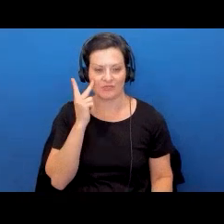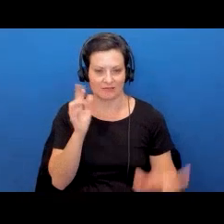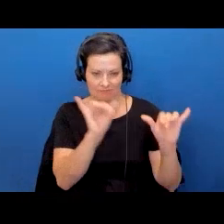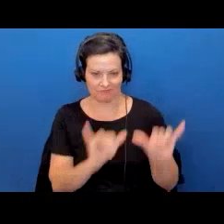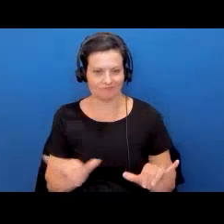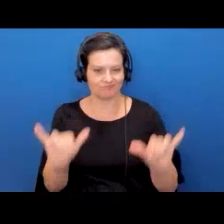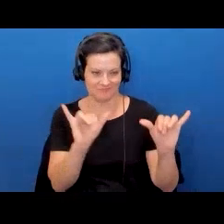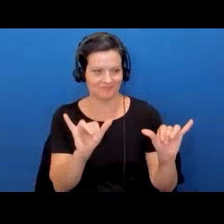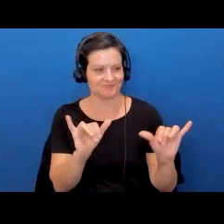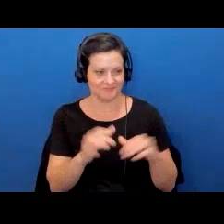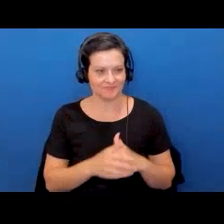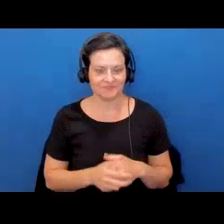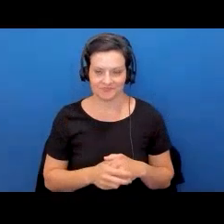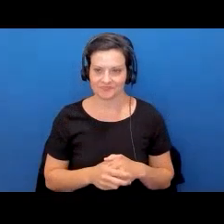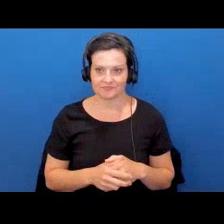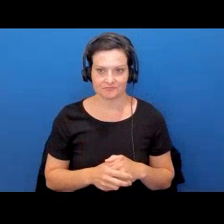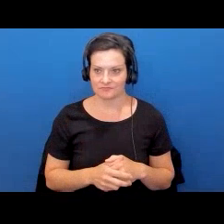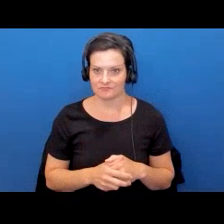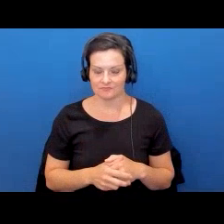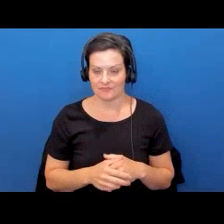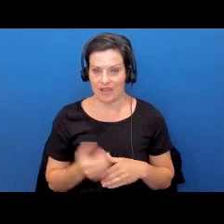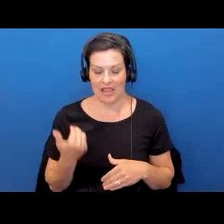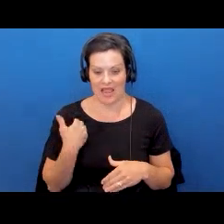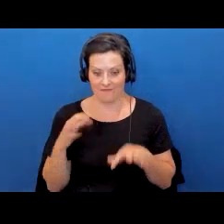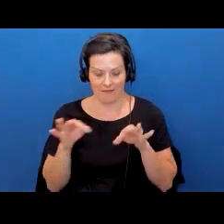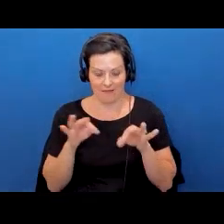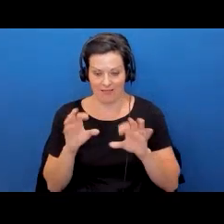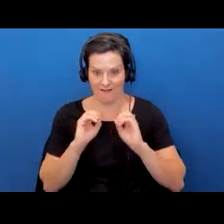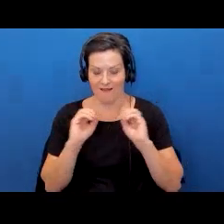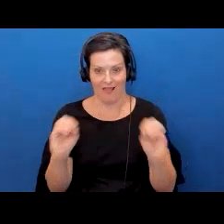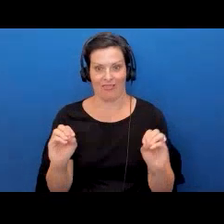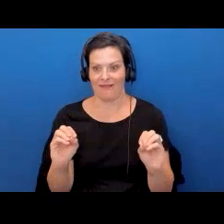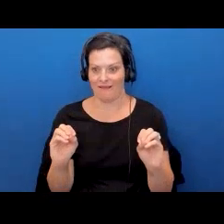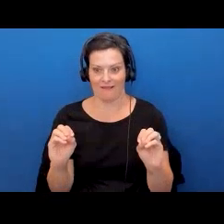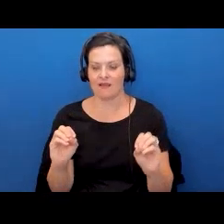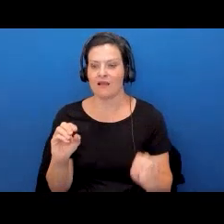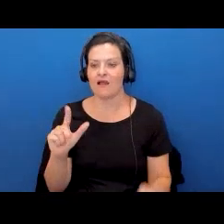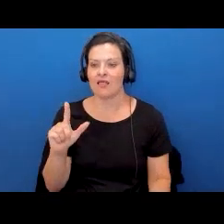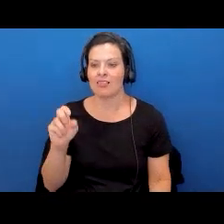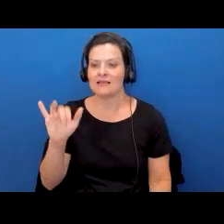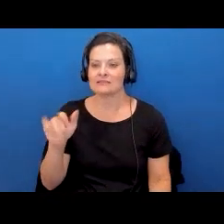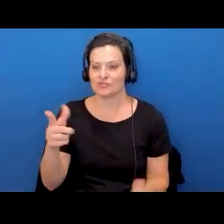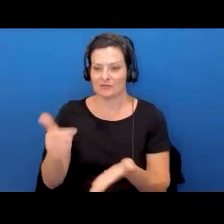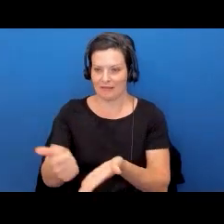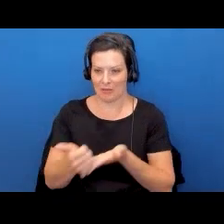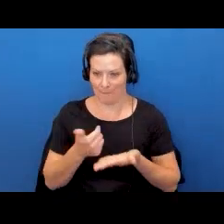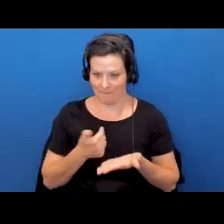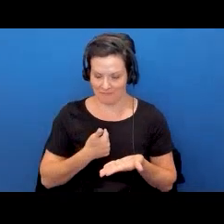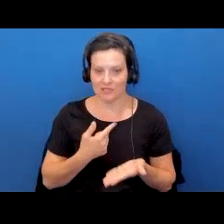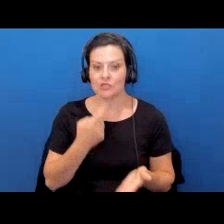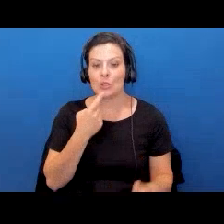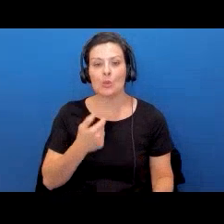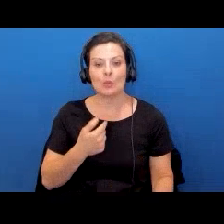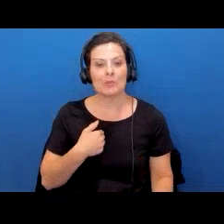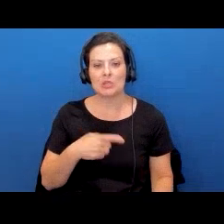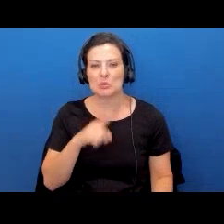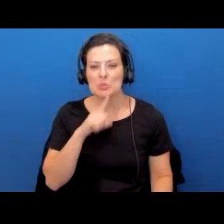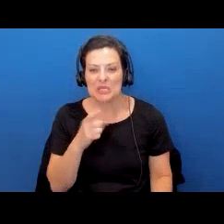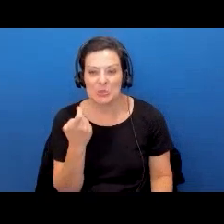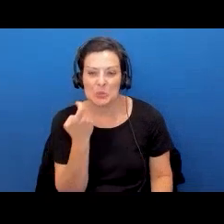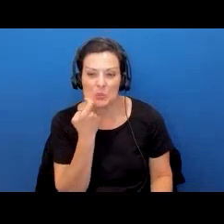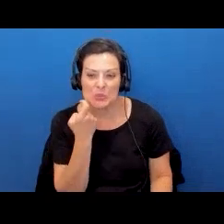And I haven't come up with any explanations, but Leslie has helped me out telling me that these are really recent